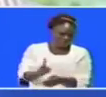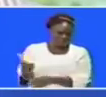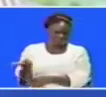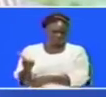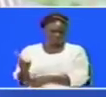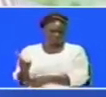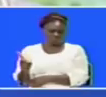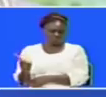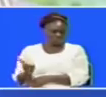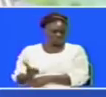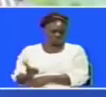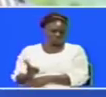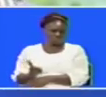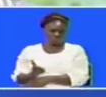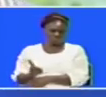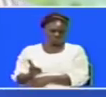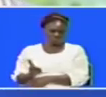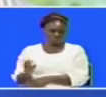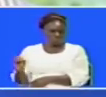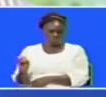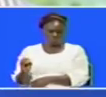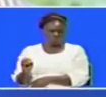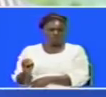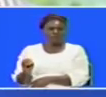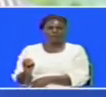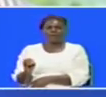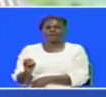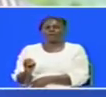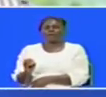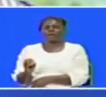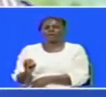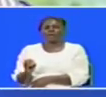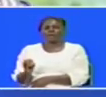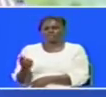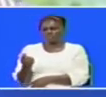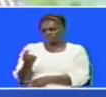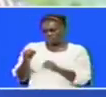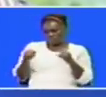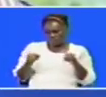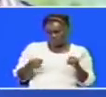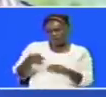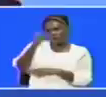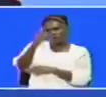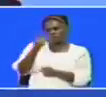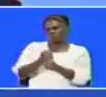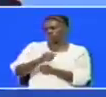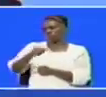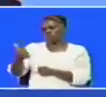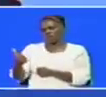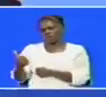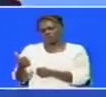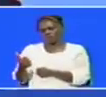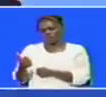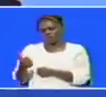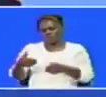and I just become a parasite initially. You know, small effort and God does the rest. Robbed